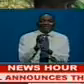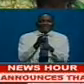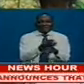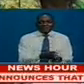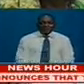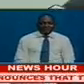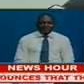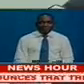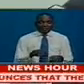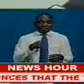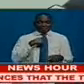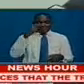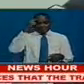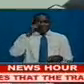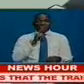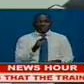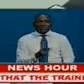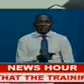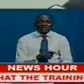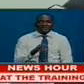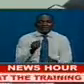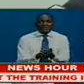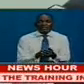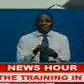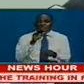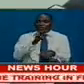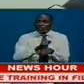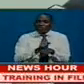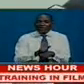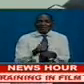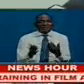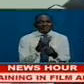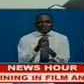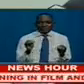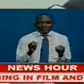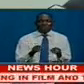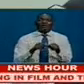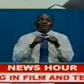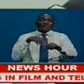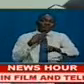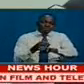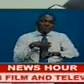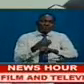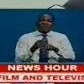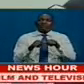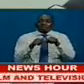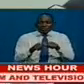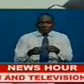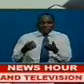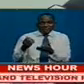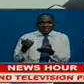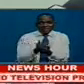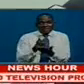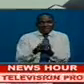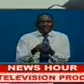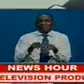country. So I think this is going to be a major task for you to maintain macroeconomic stability